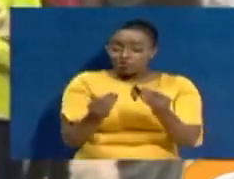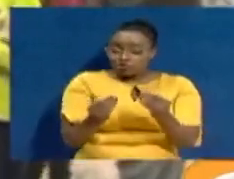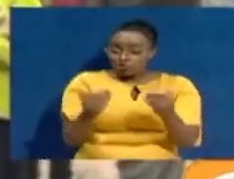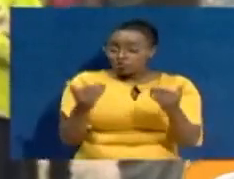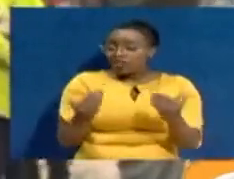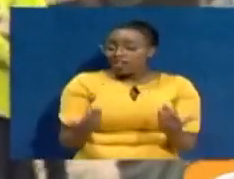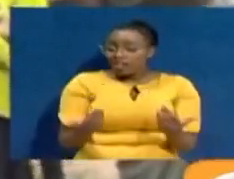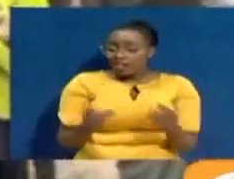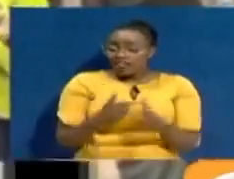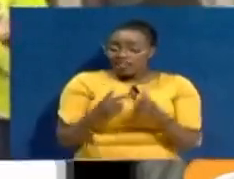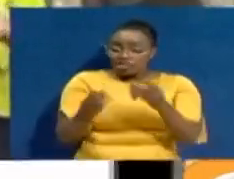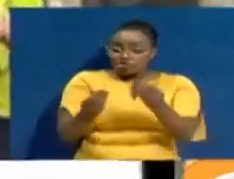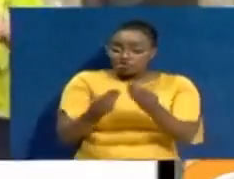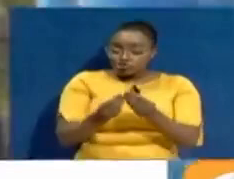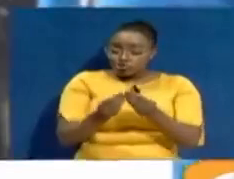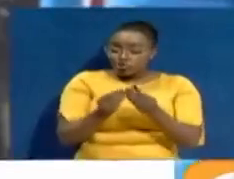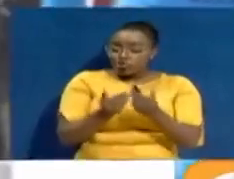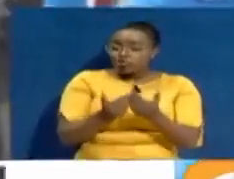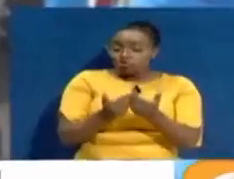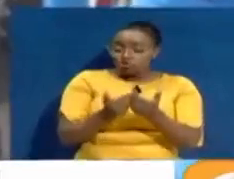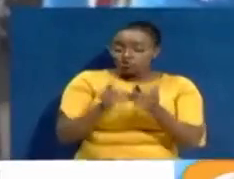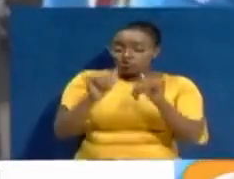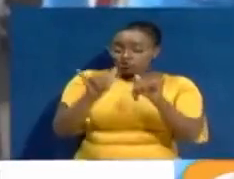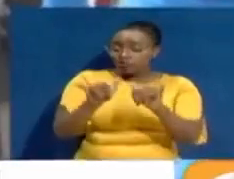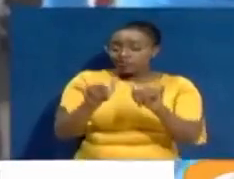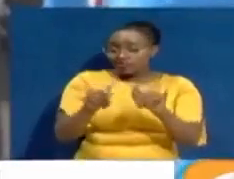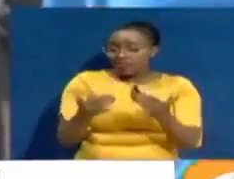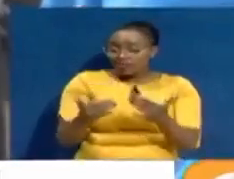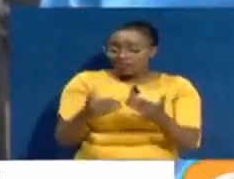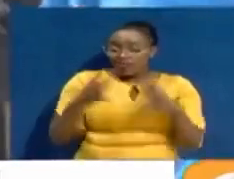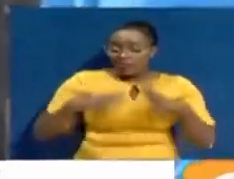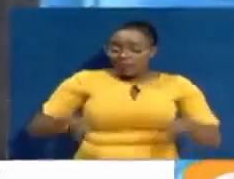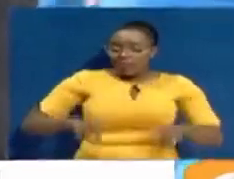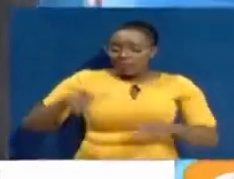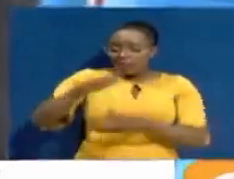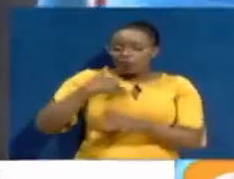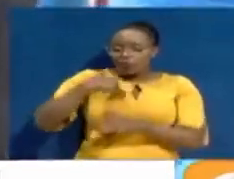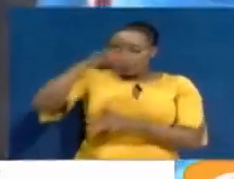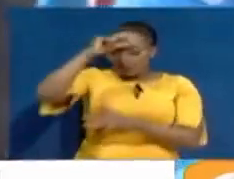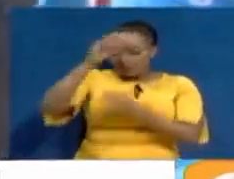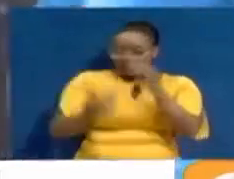ni suluhisho la kudumu. The residents want the government